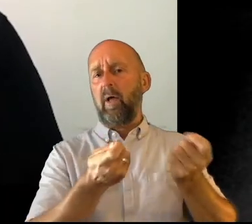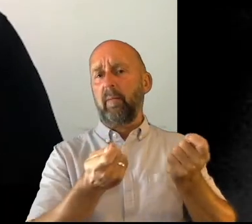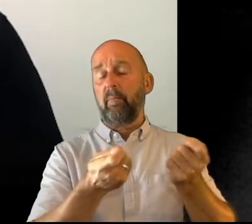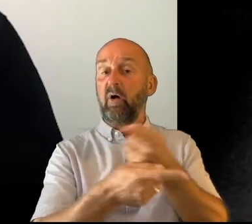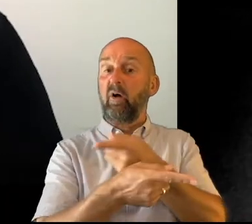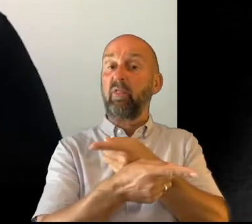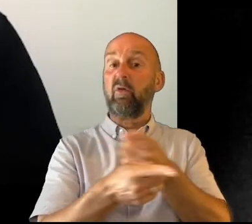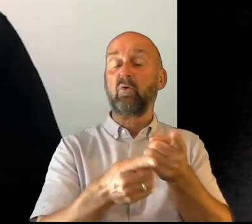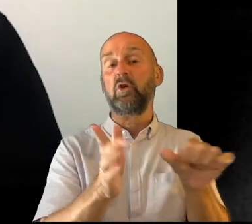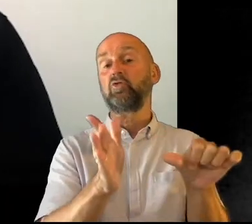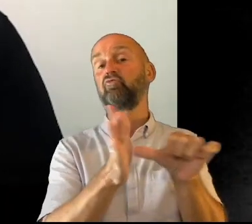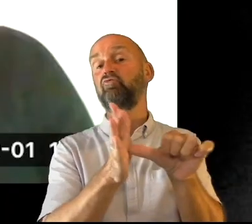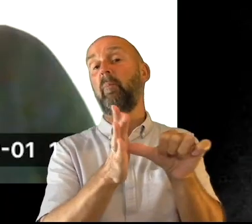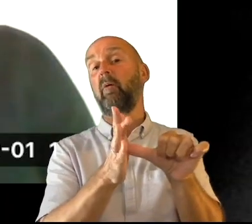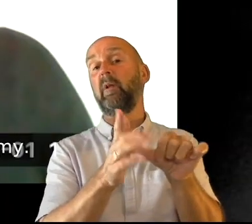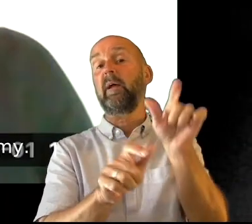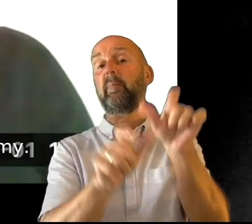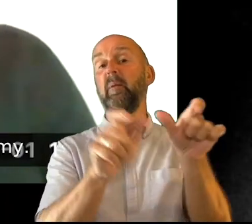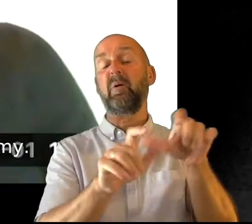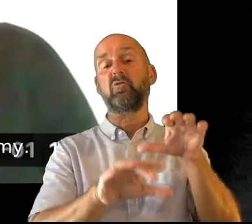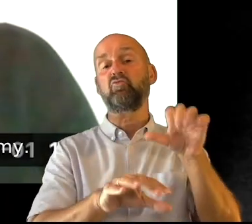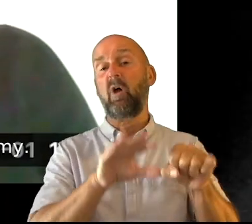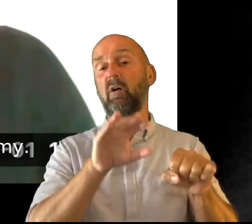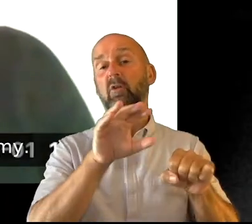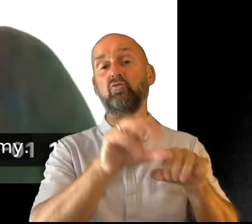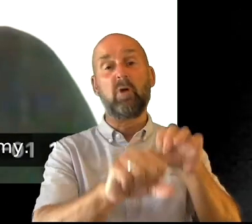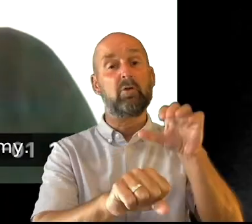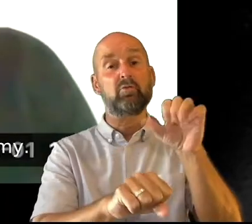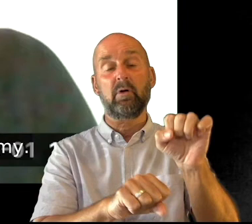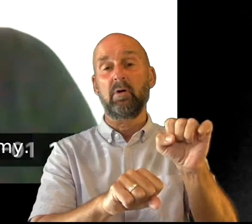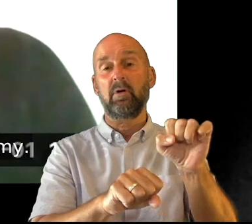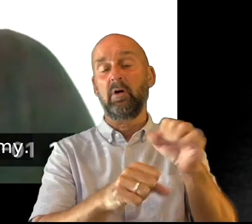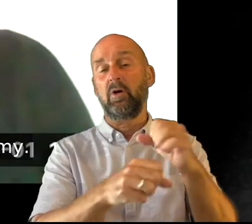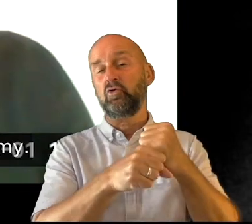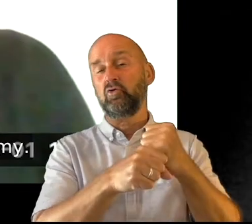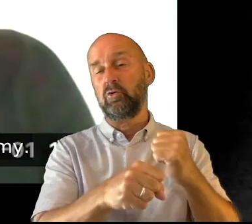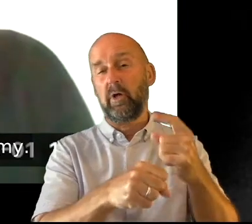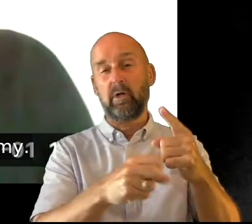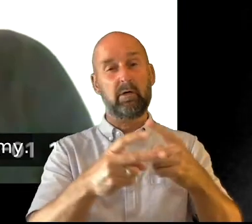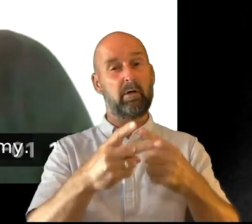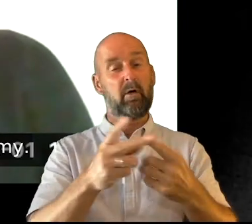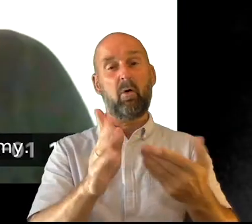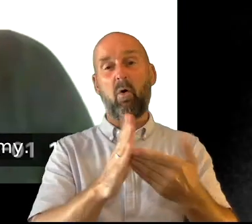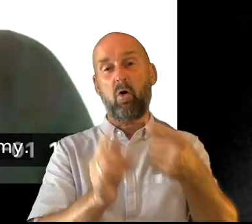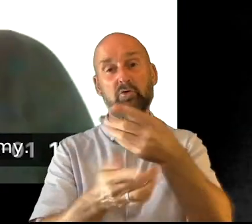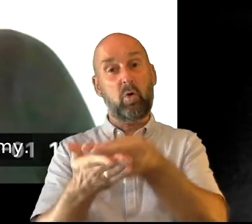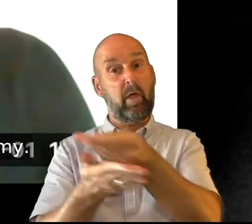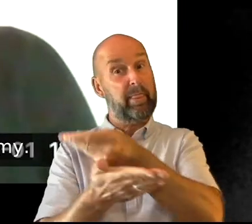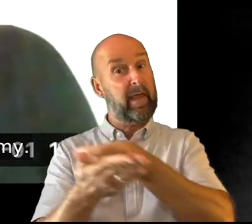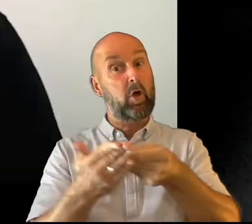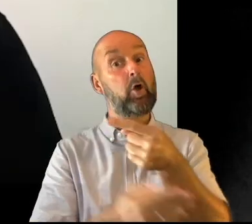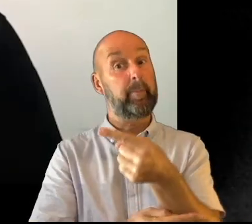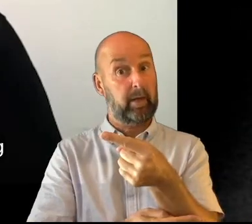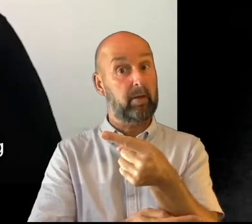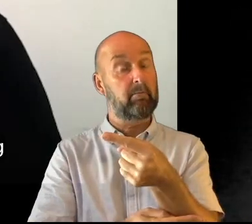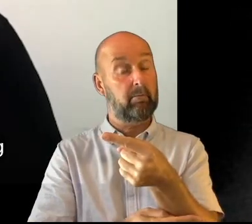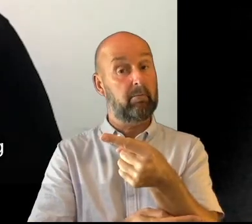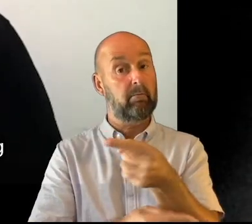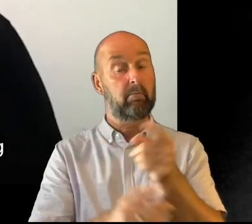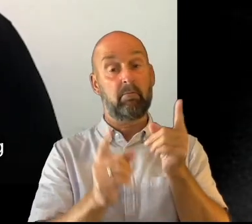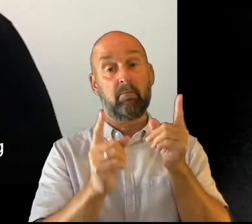troubled people struggle, a strain on the individual and on the economy.